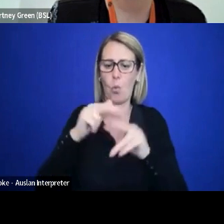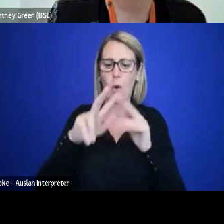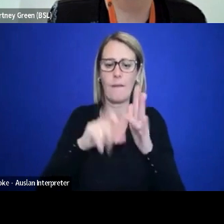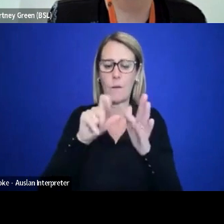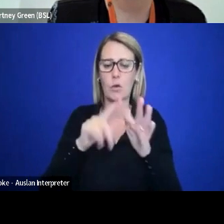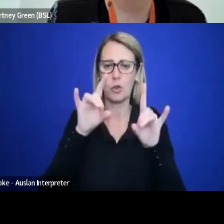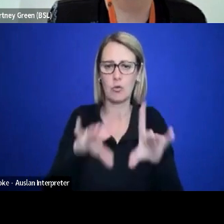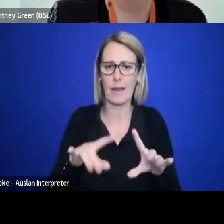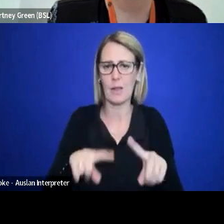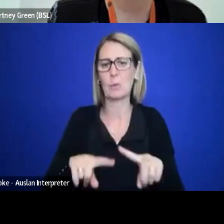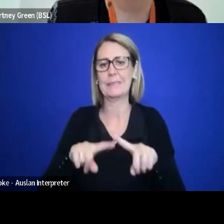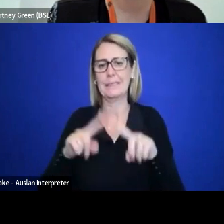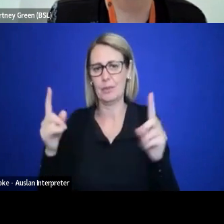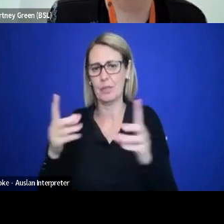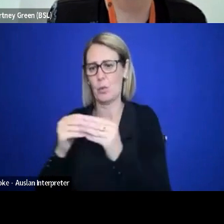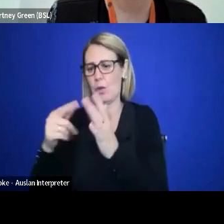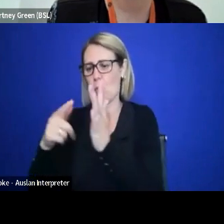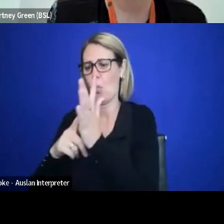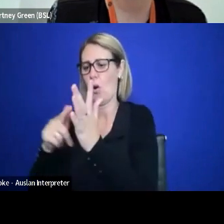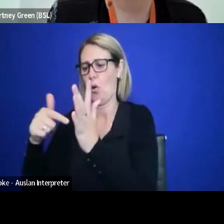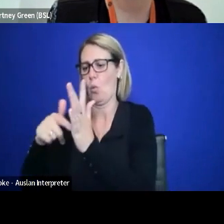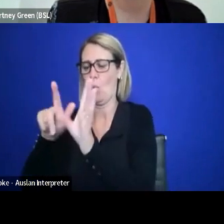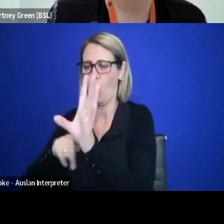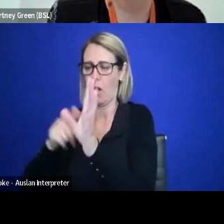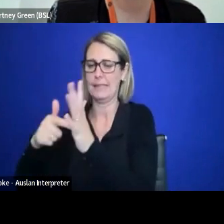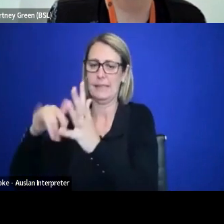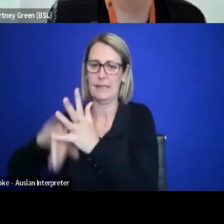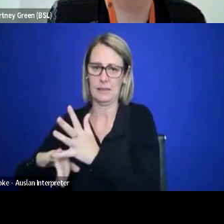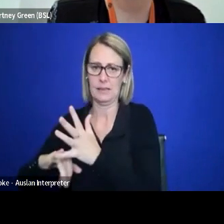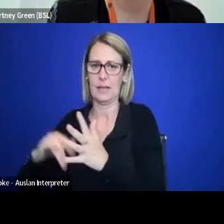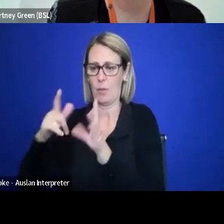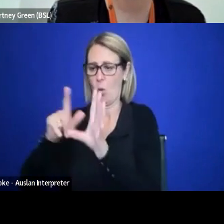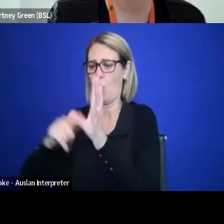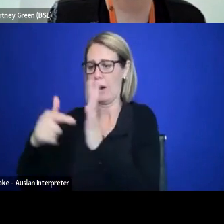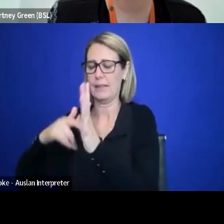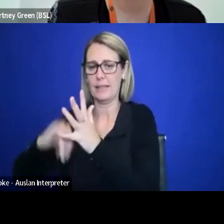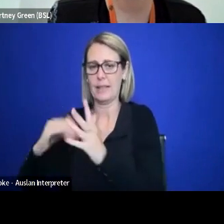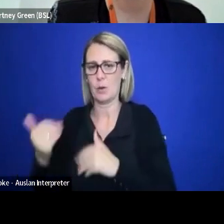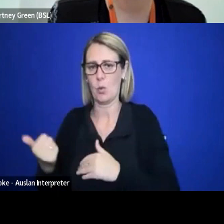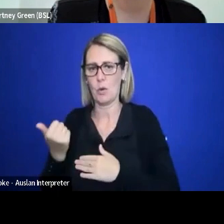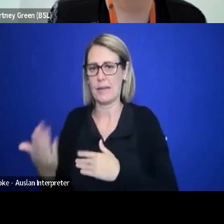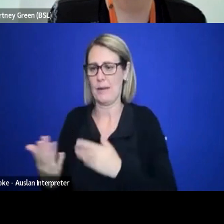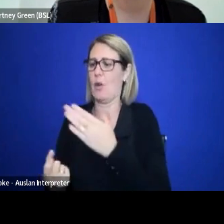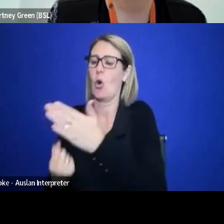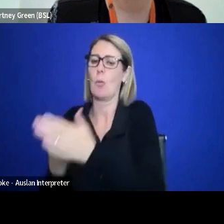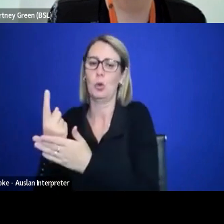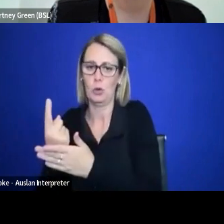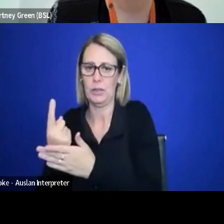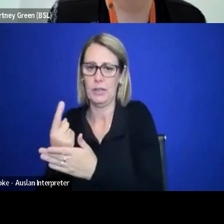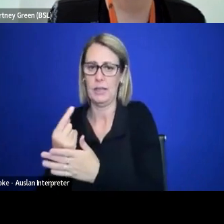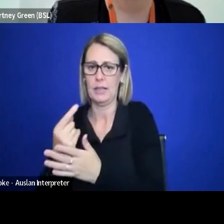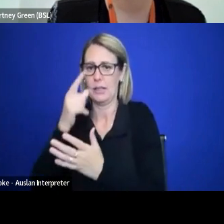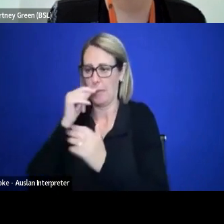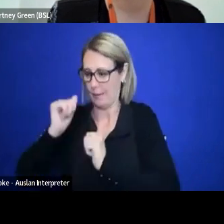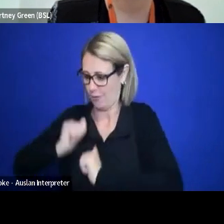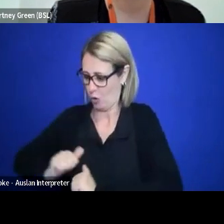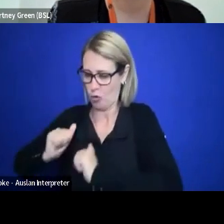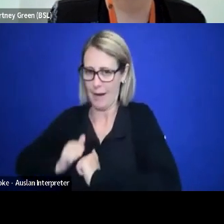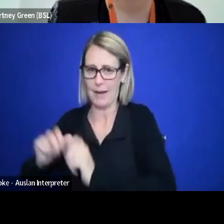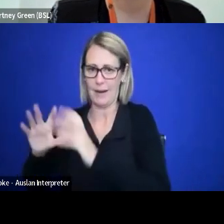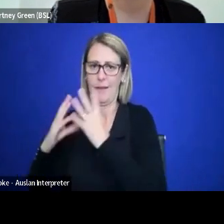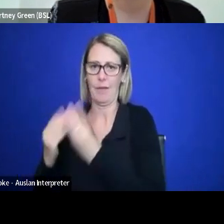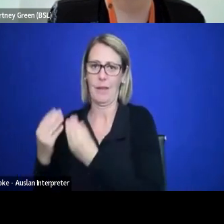the YTS program is that in the YTS program we were given a opportunity to get trained,